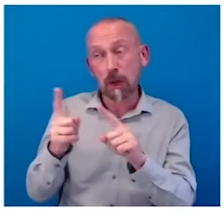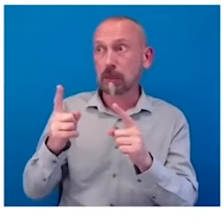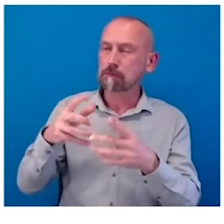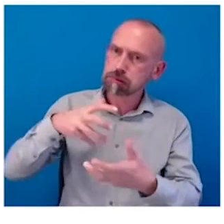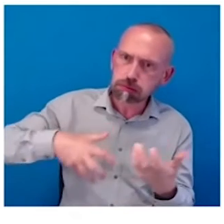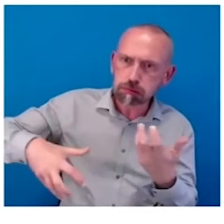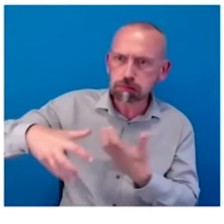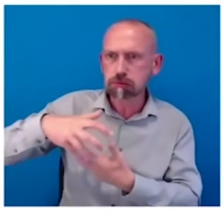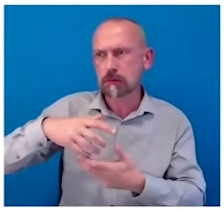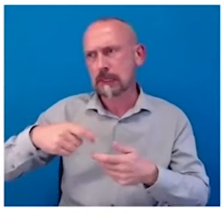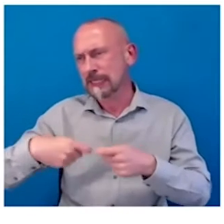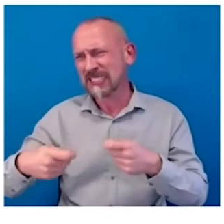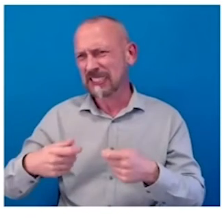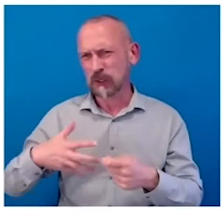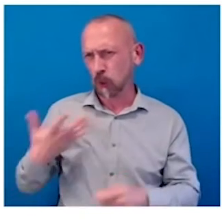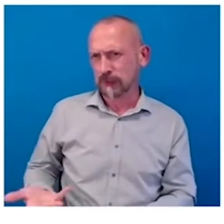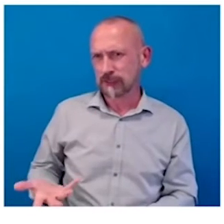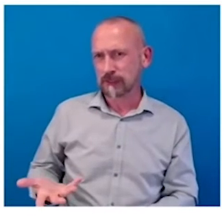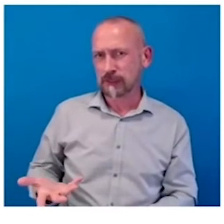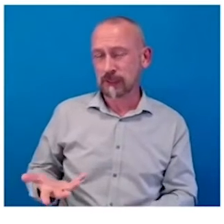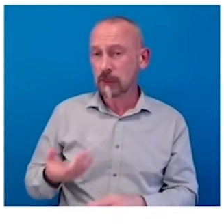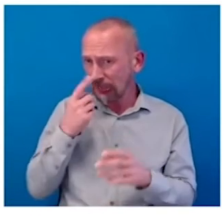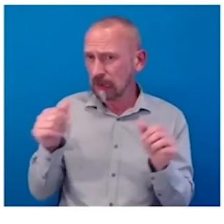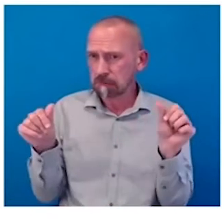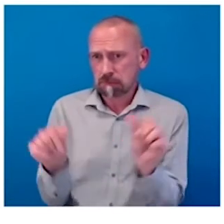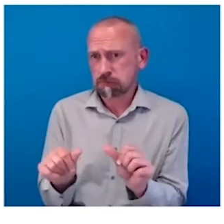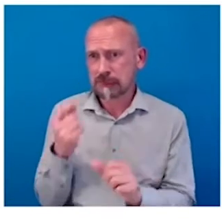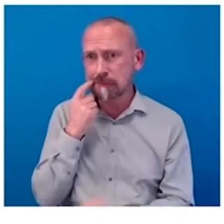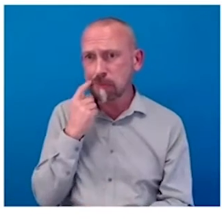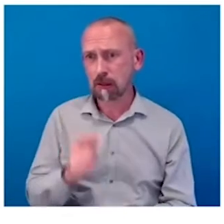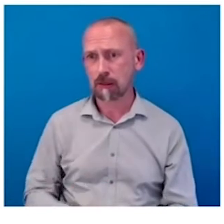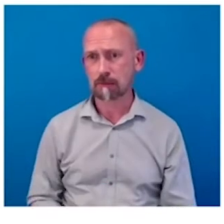what it means. But it can be simplified.